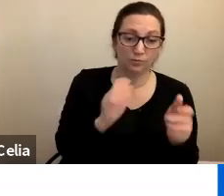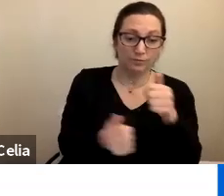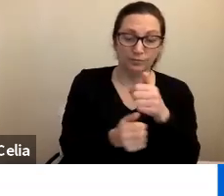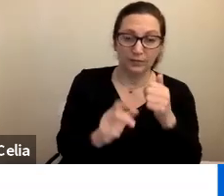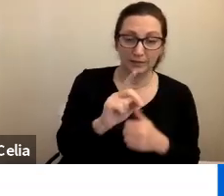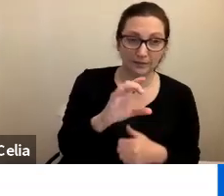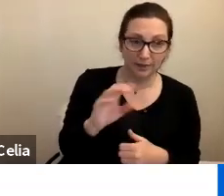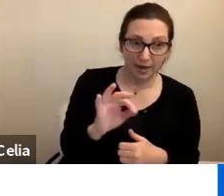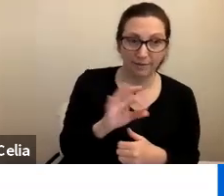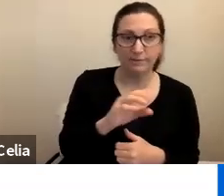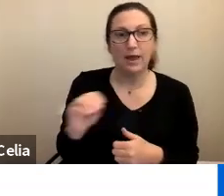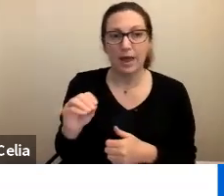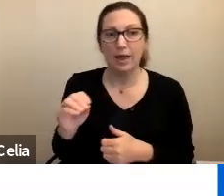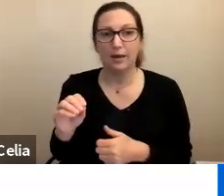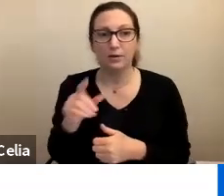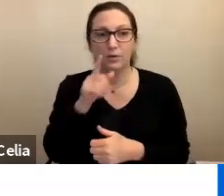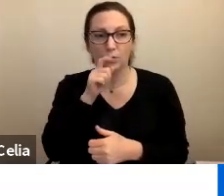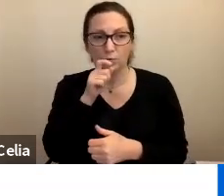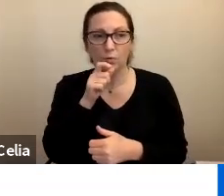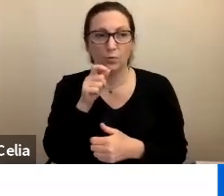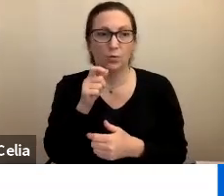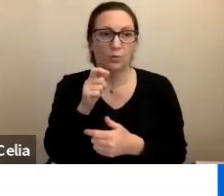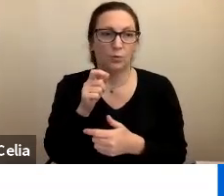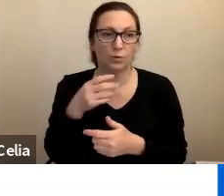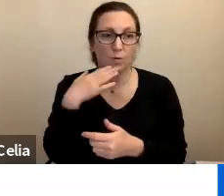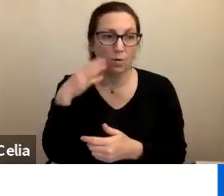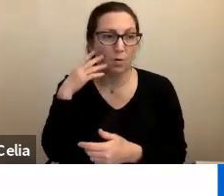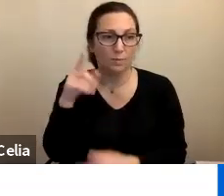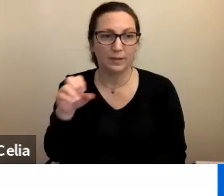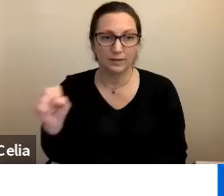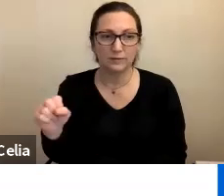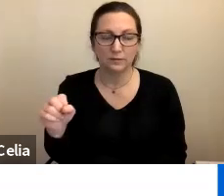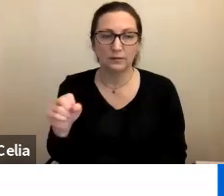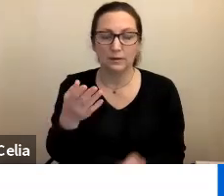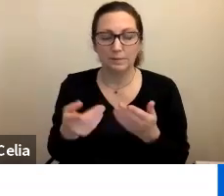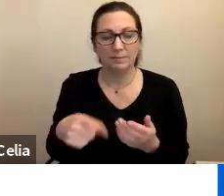are impacted by housing fragility and homelessness may need.